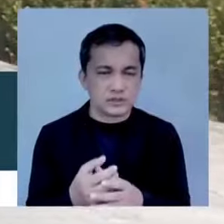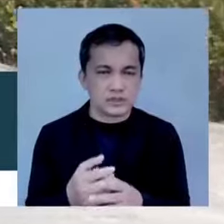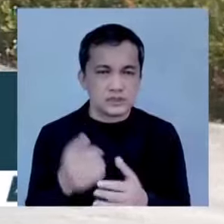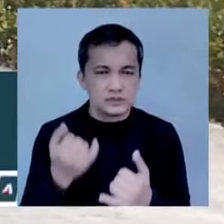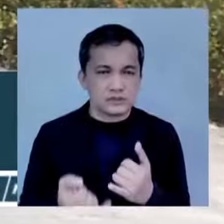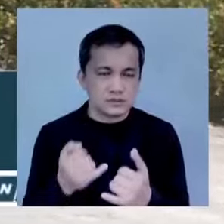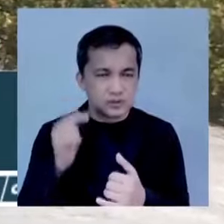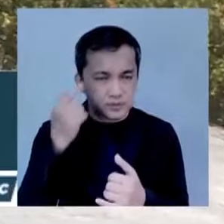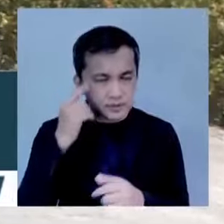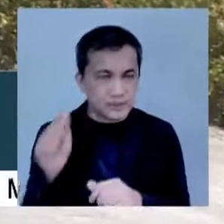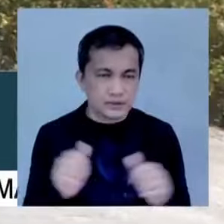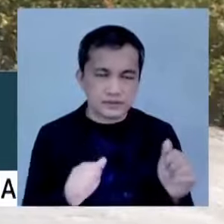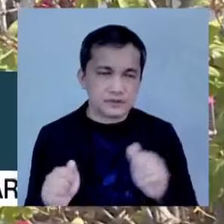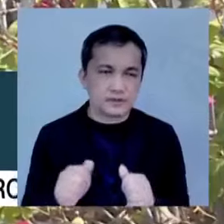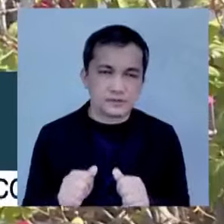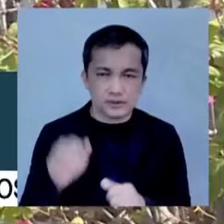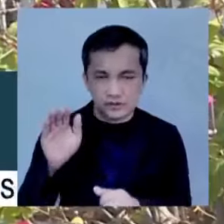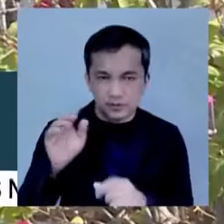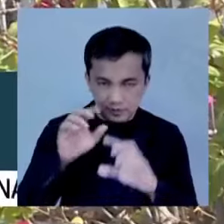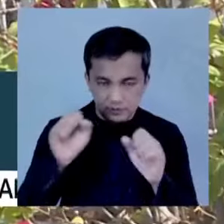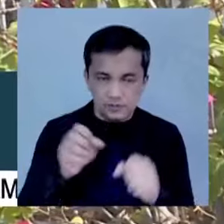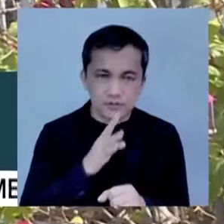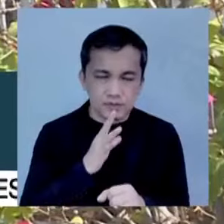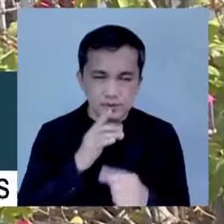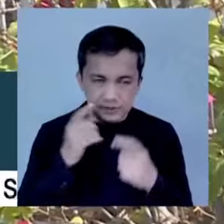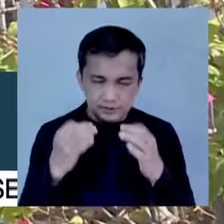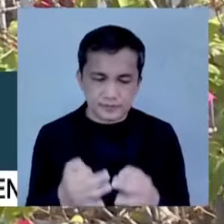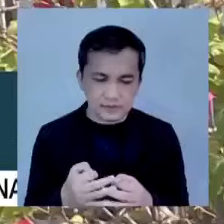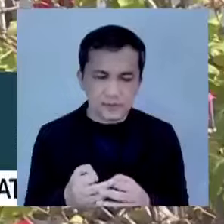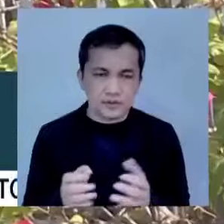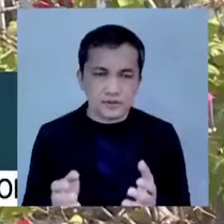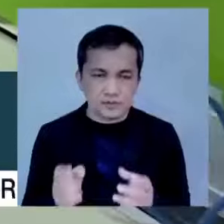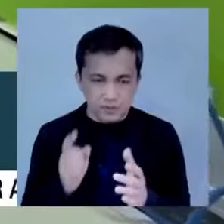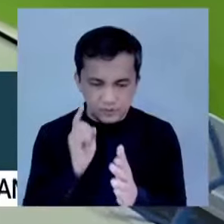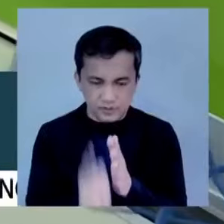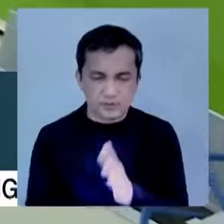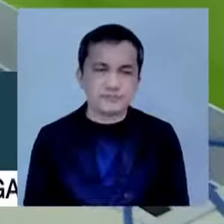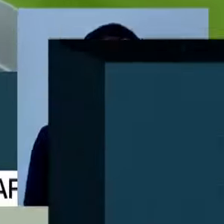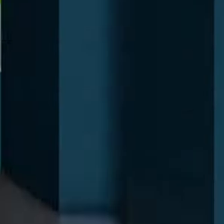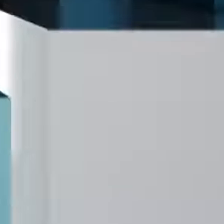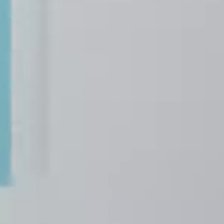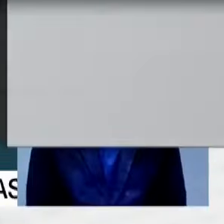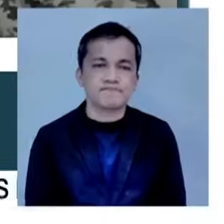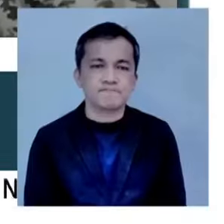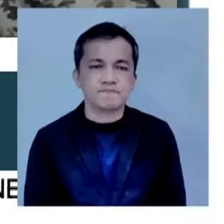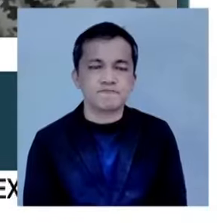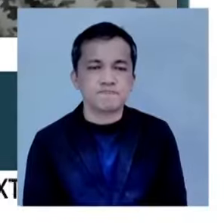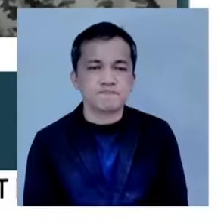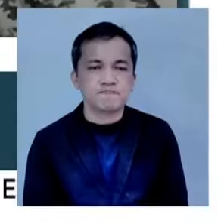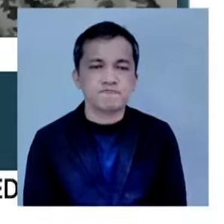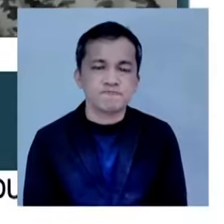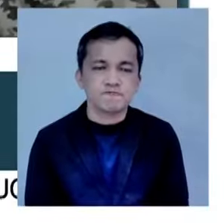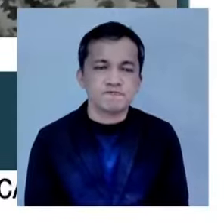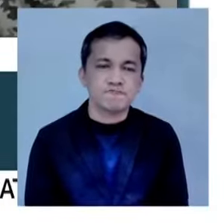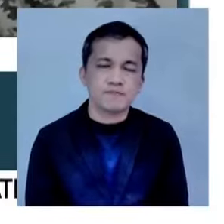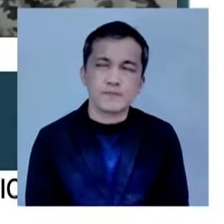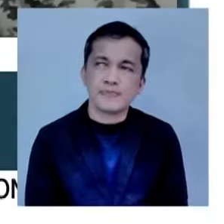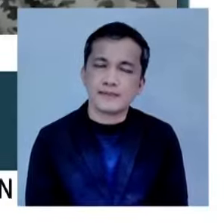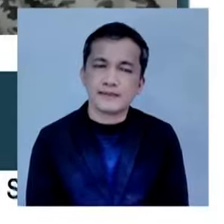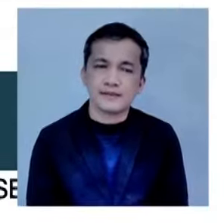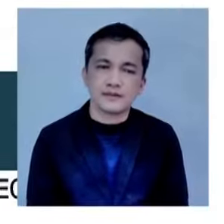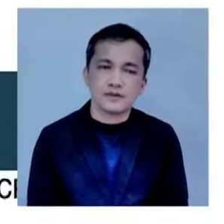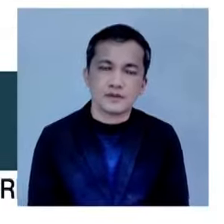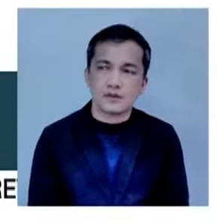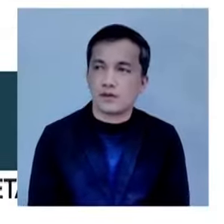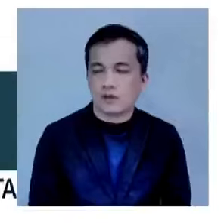matter. She calls on the president to speak decisively and urgently on the issue. Kung unequivocally